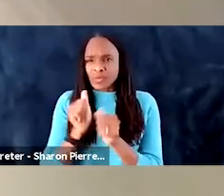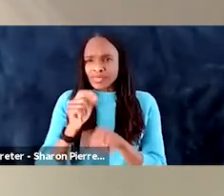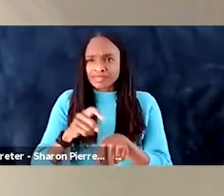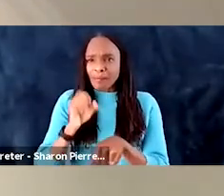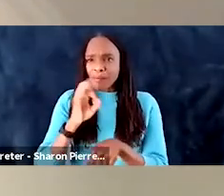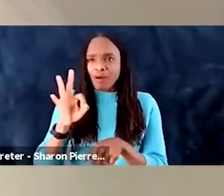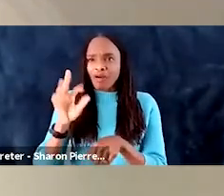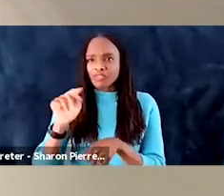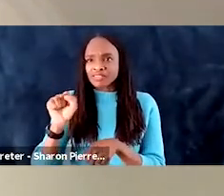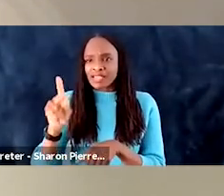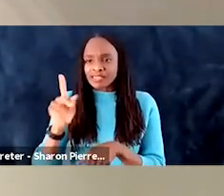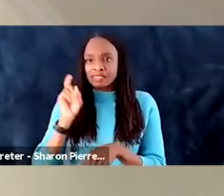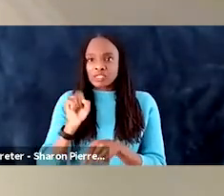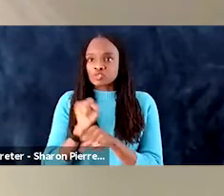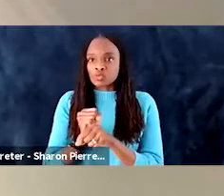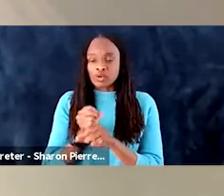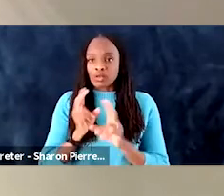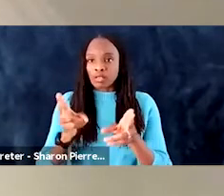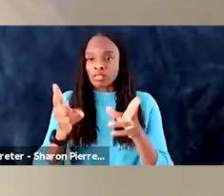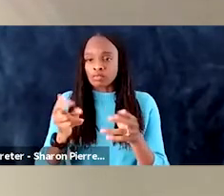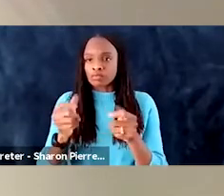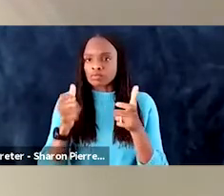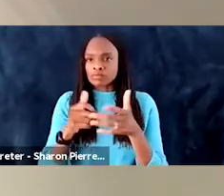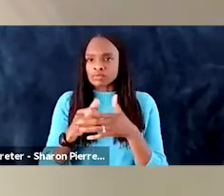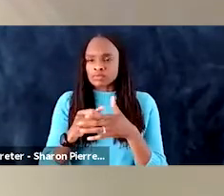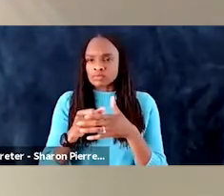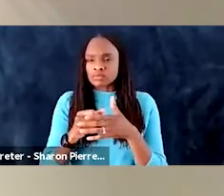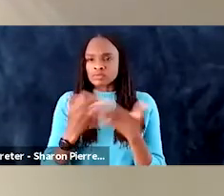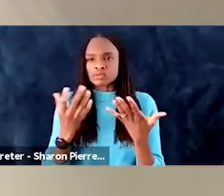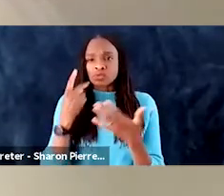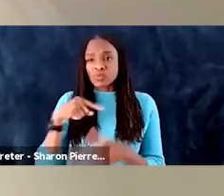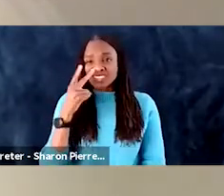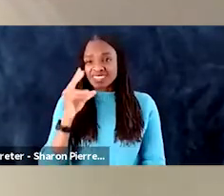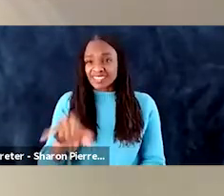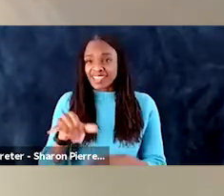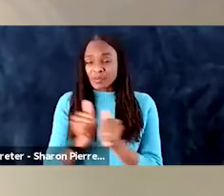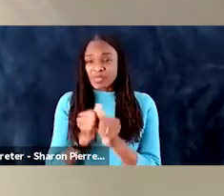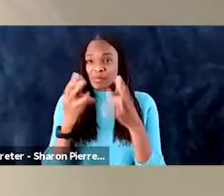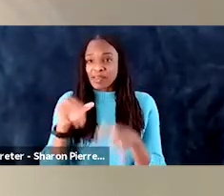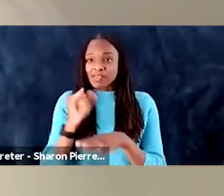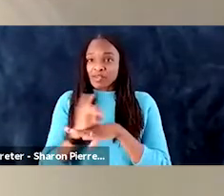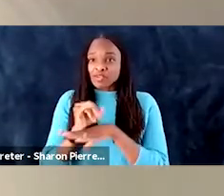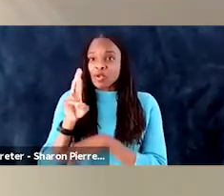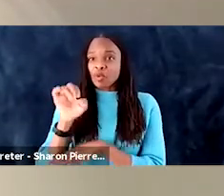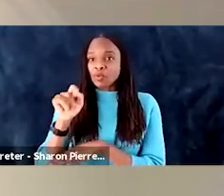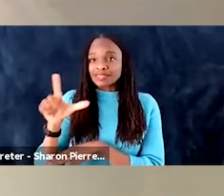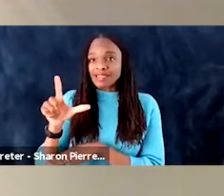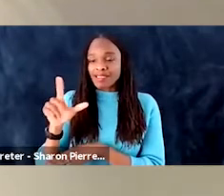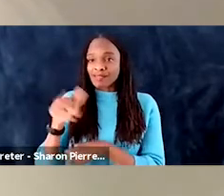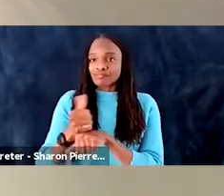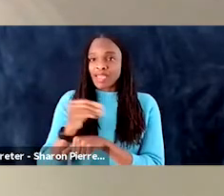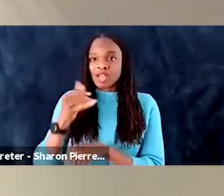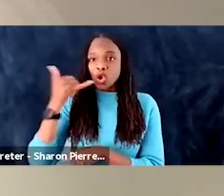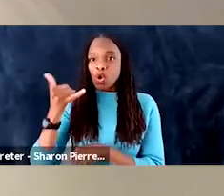a rate that they have to accomplish. And we see this in many other industries as well, retail establishments and call